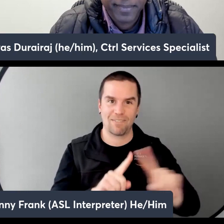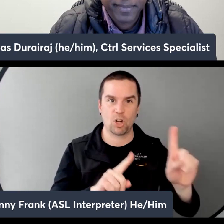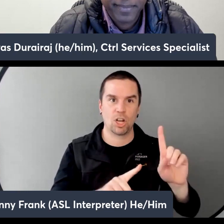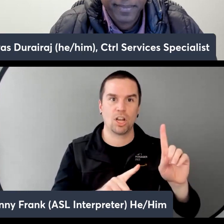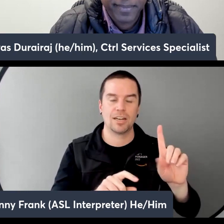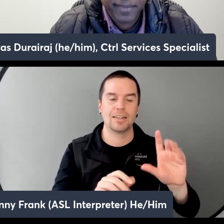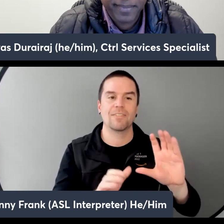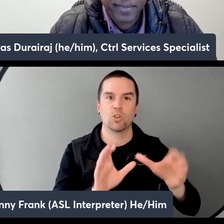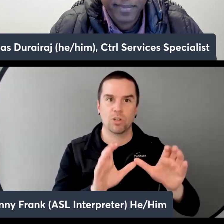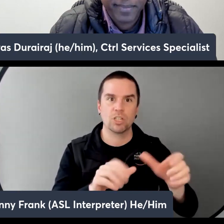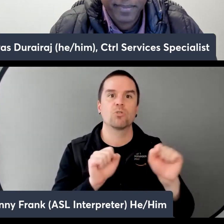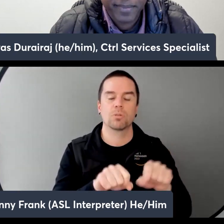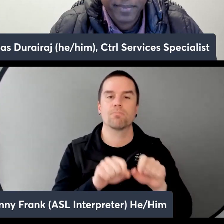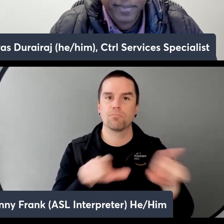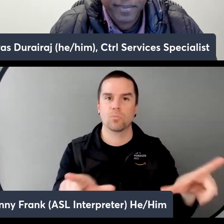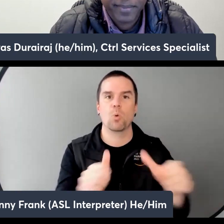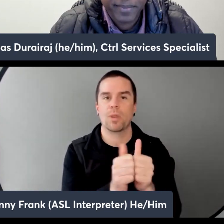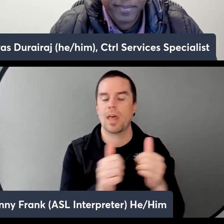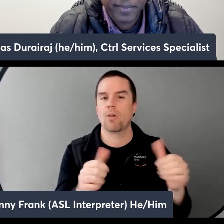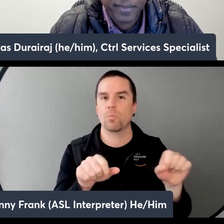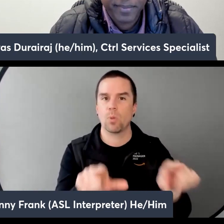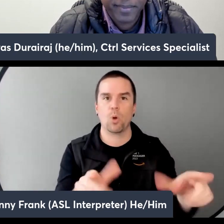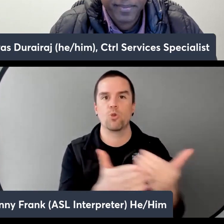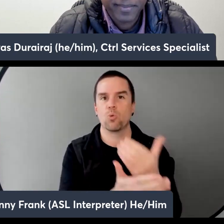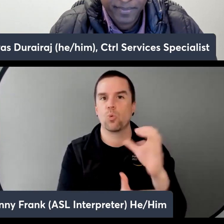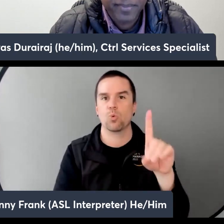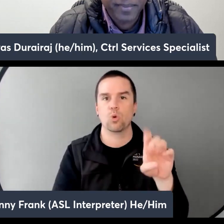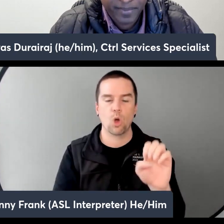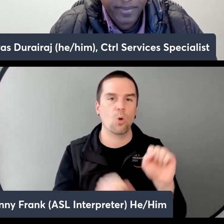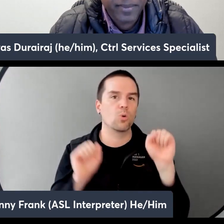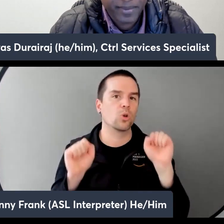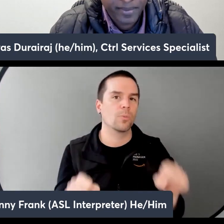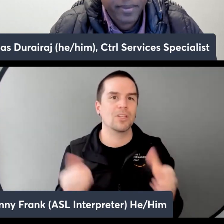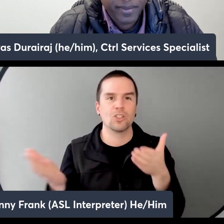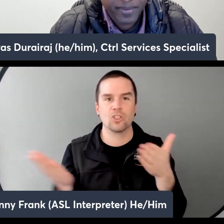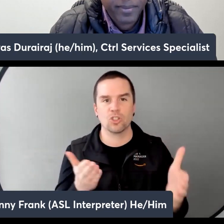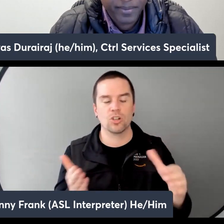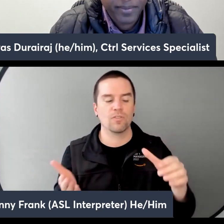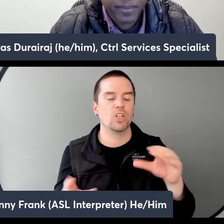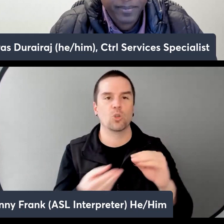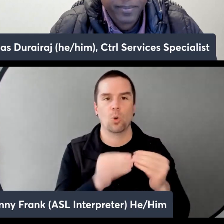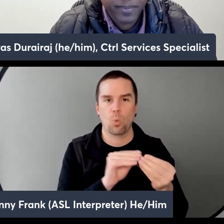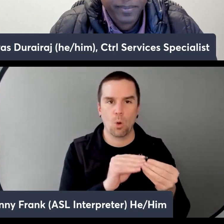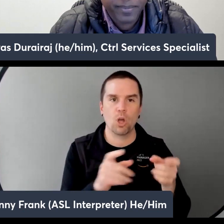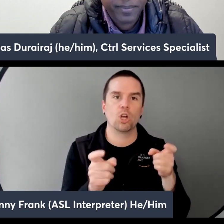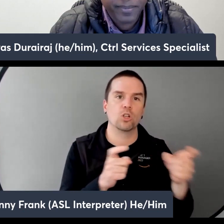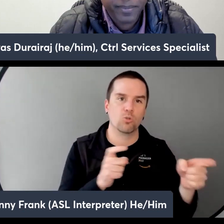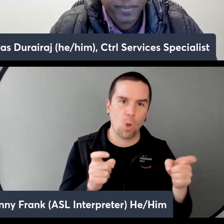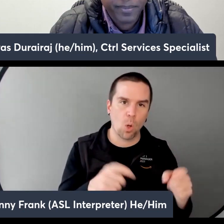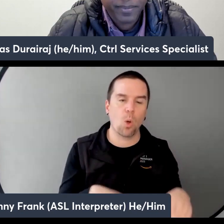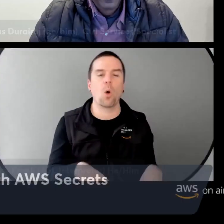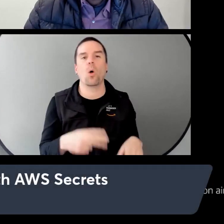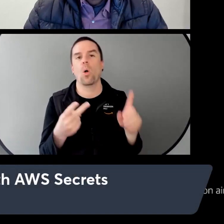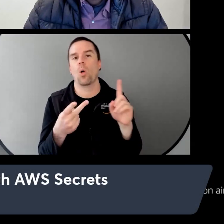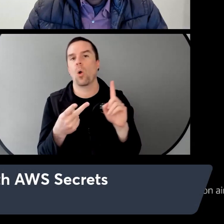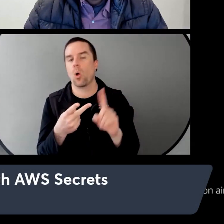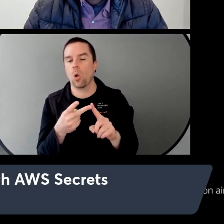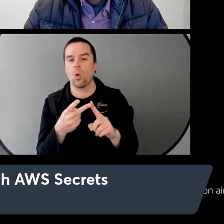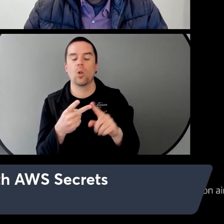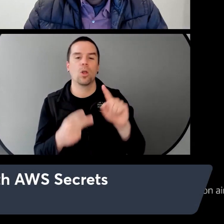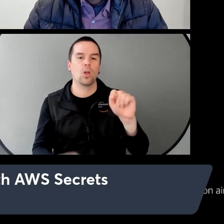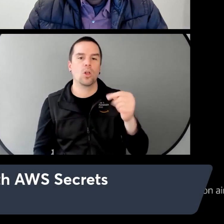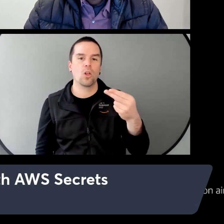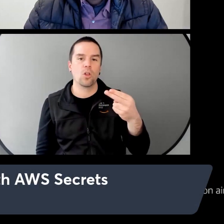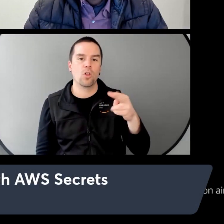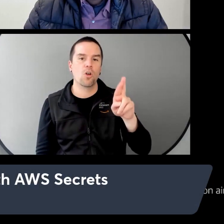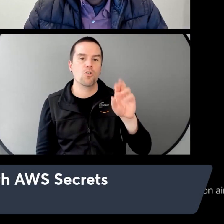adjusting numbers for service quota control, or the operational use case example like throttling. But